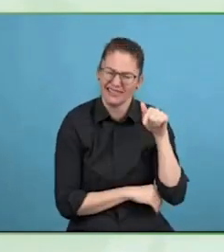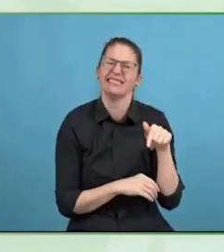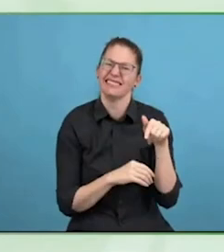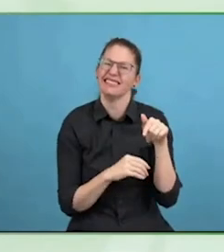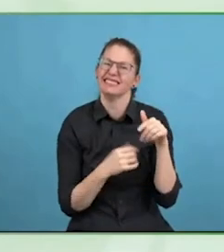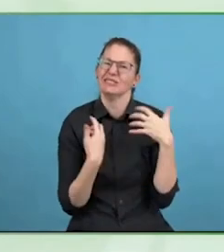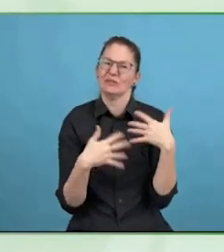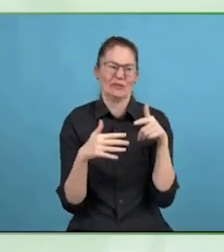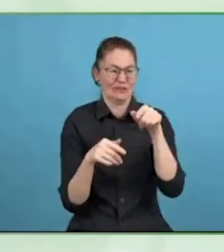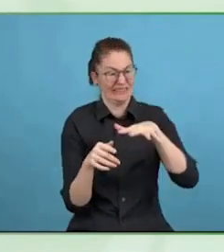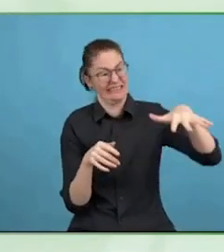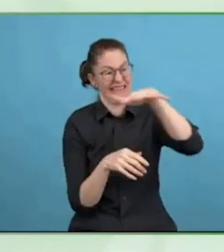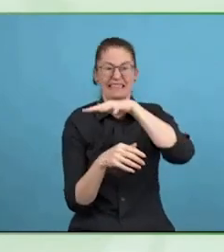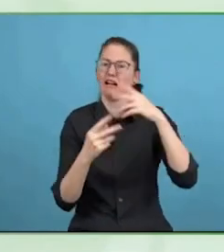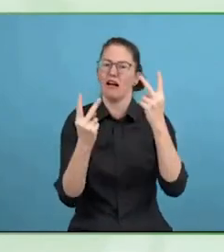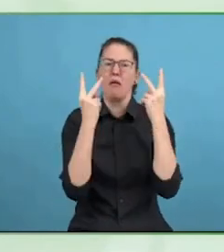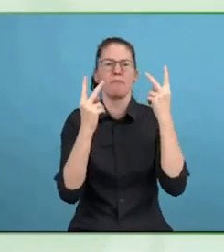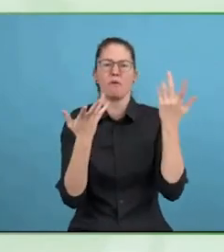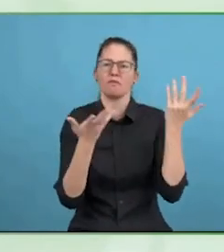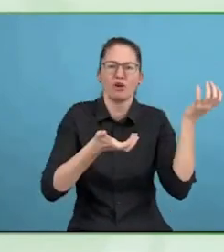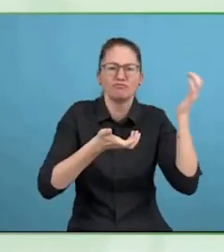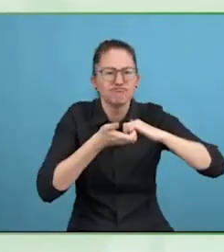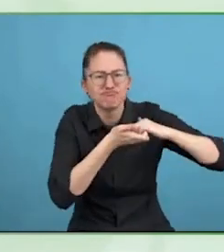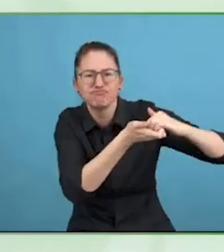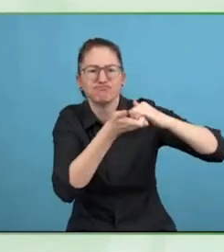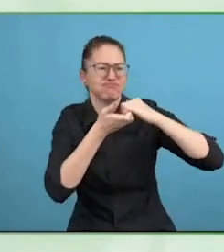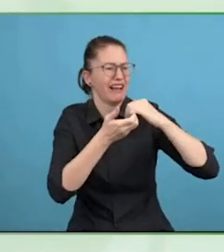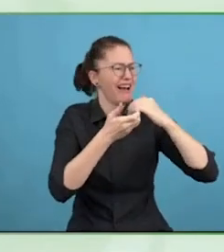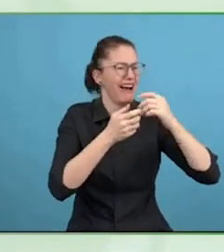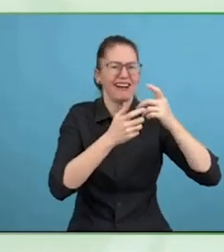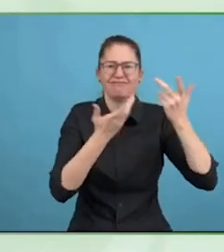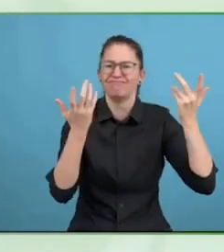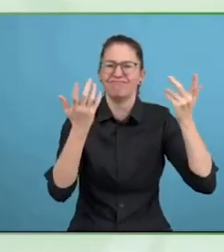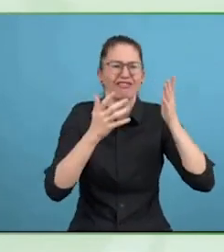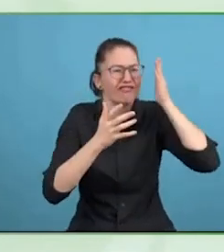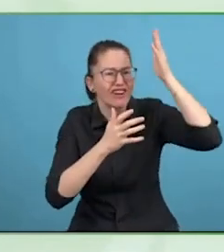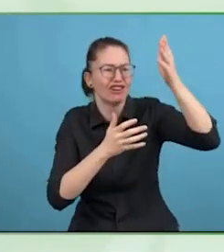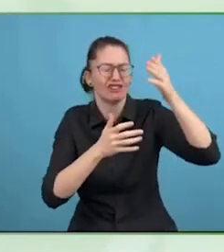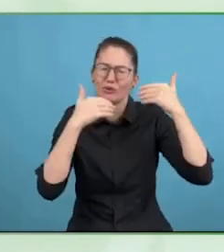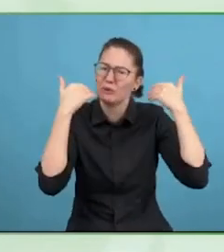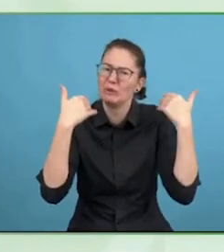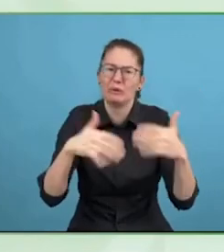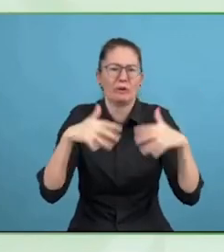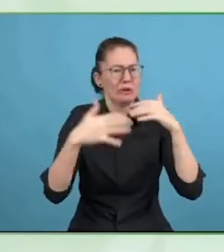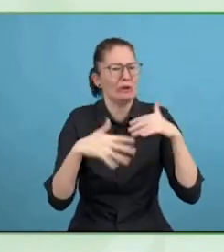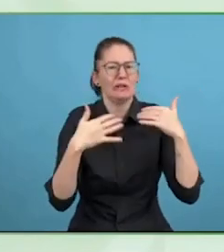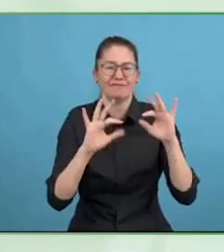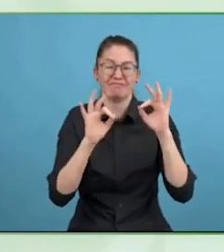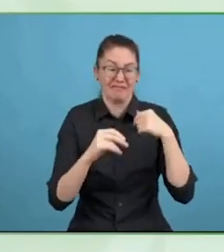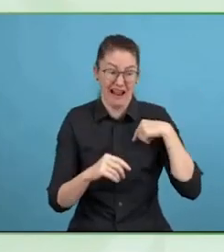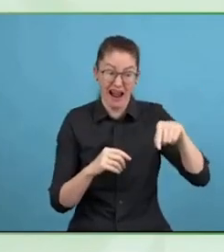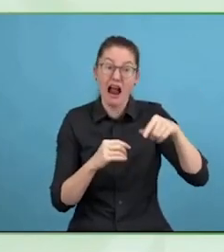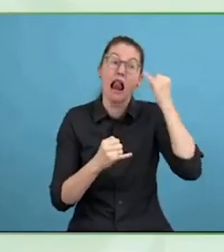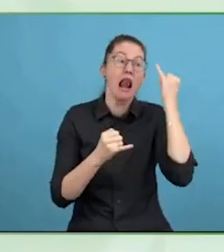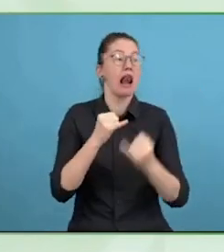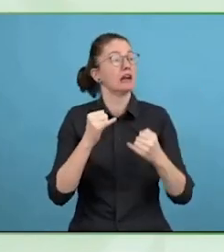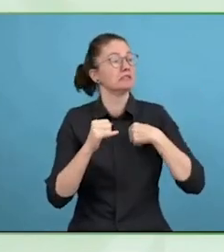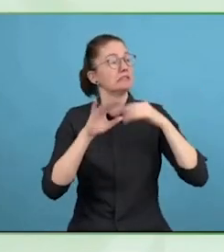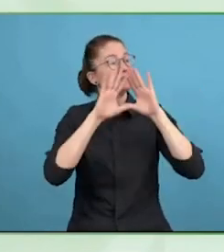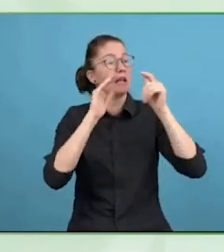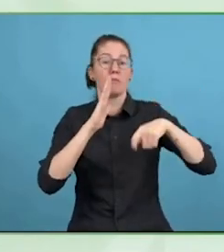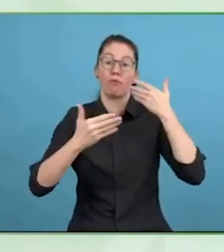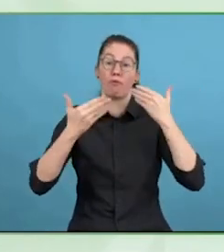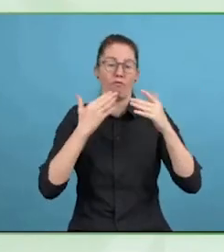think, in your last sentence what Zero Project is about. It is about networking. It is about exchange of ideas. It is about